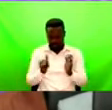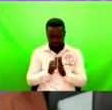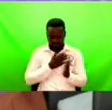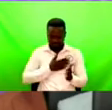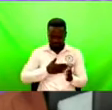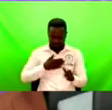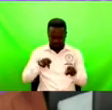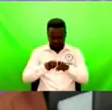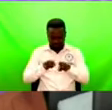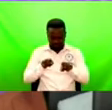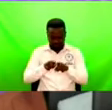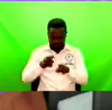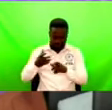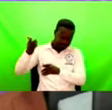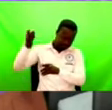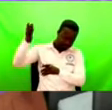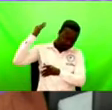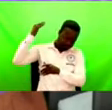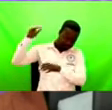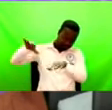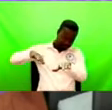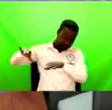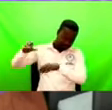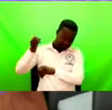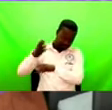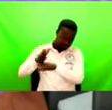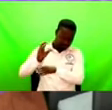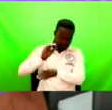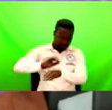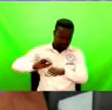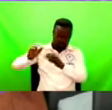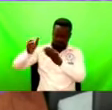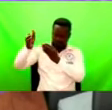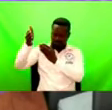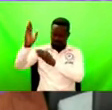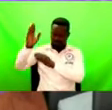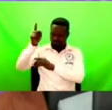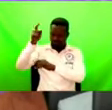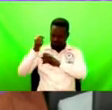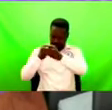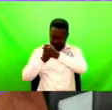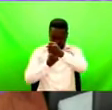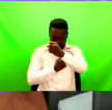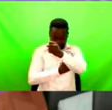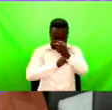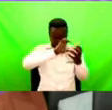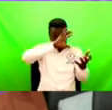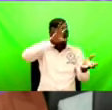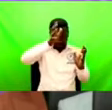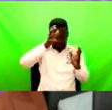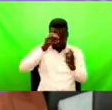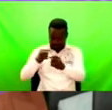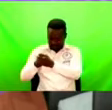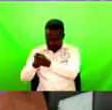you did in time past, oh God, pillar of cloud, pillar of